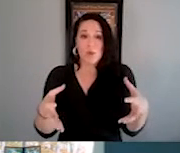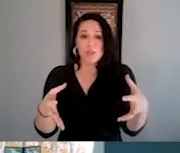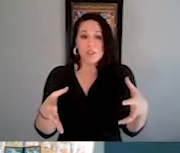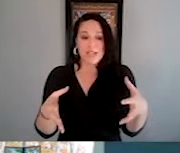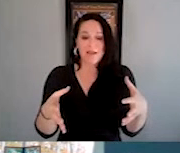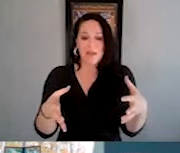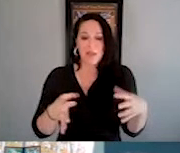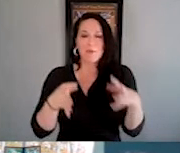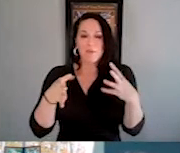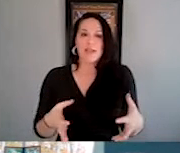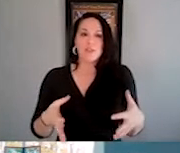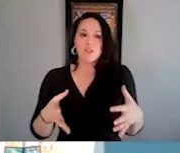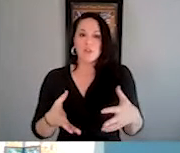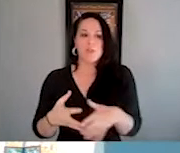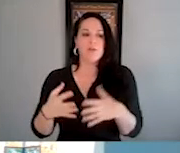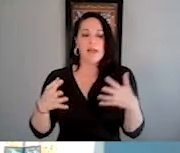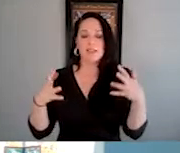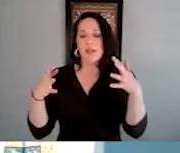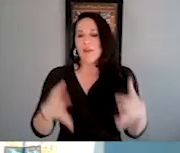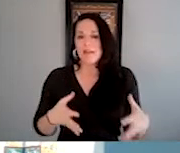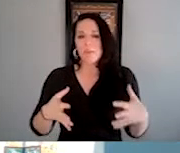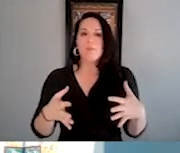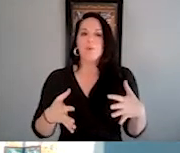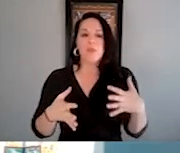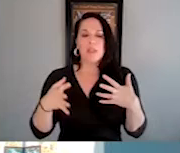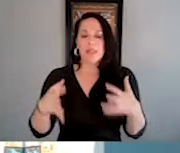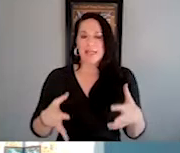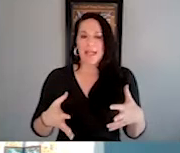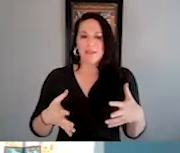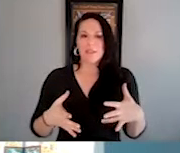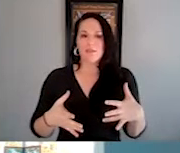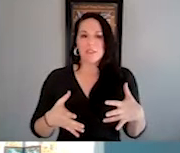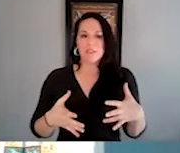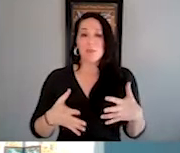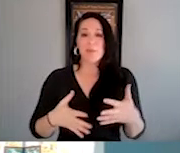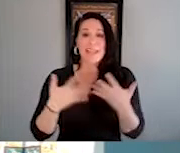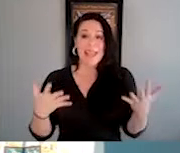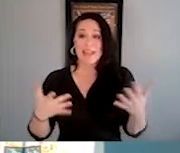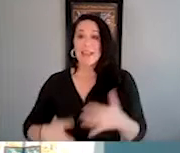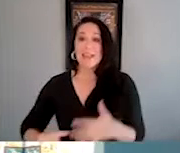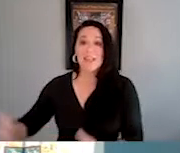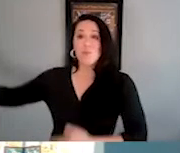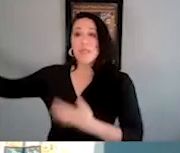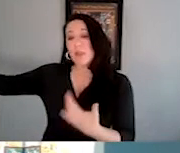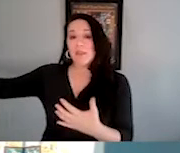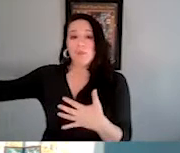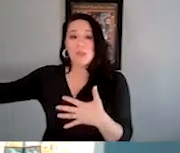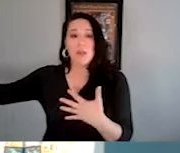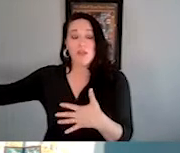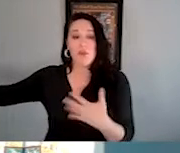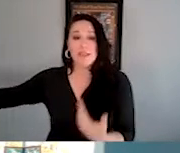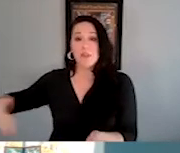just about coalition staff, but find your social butterflies, find the people that really like having these conversations. Be like, hey, can you meet